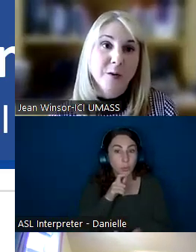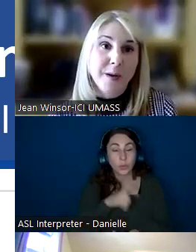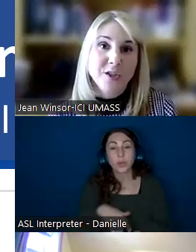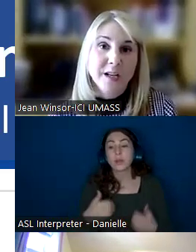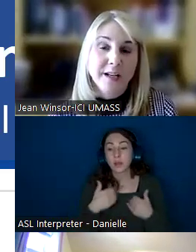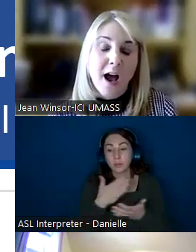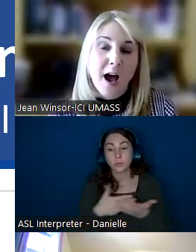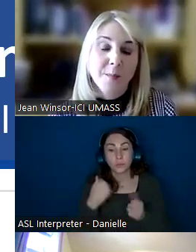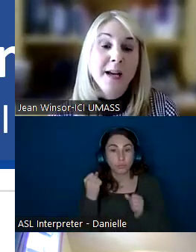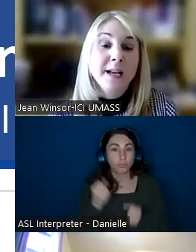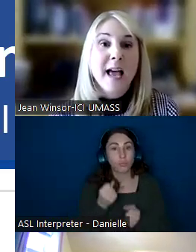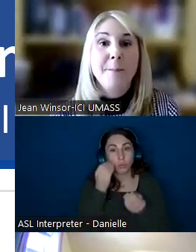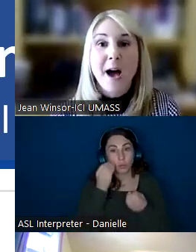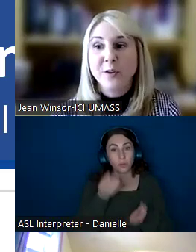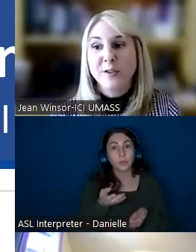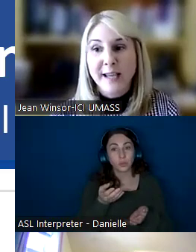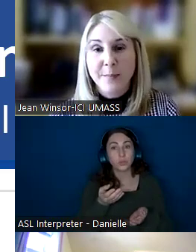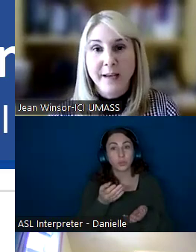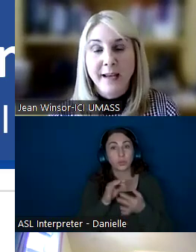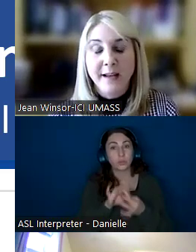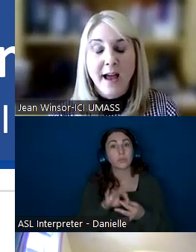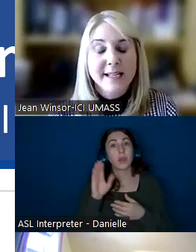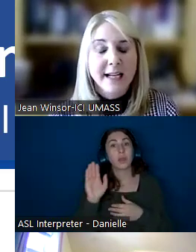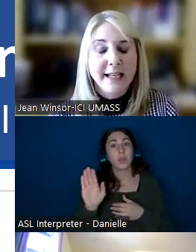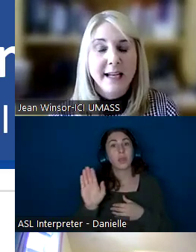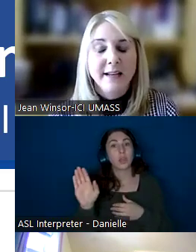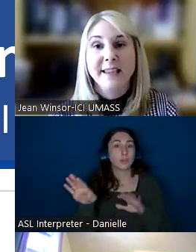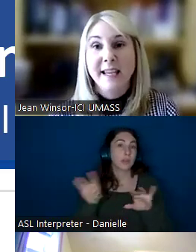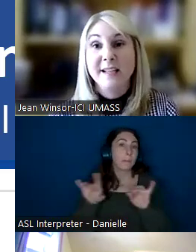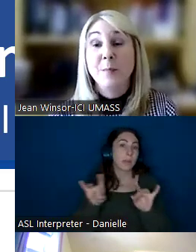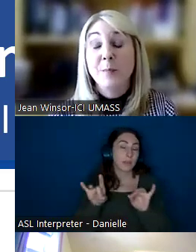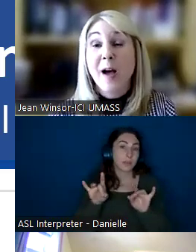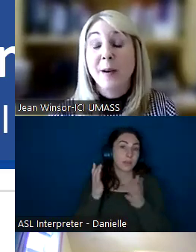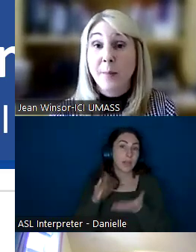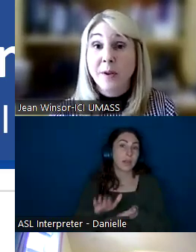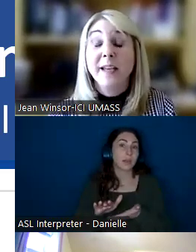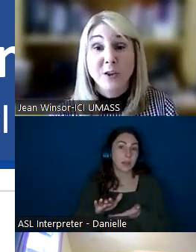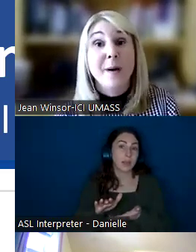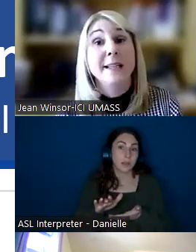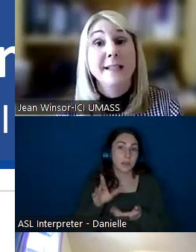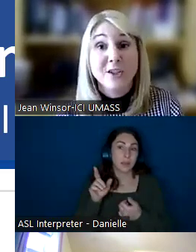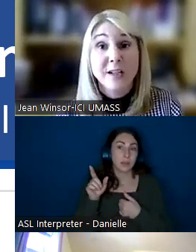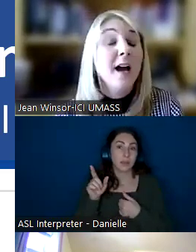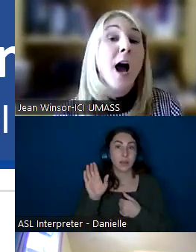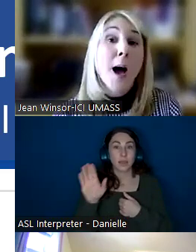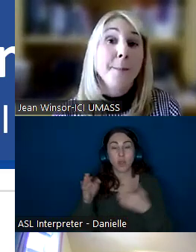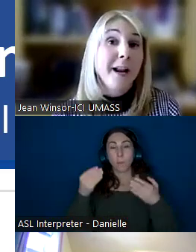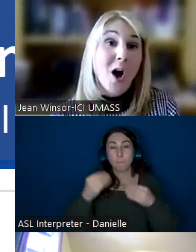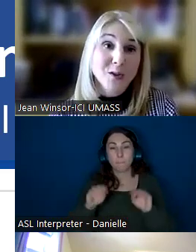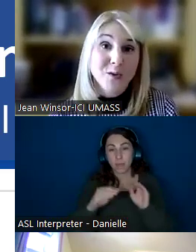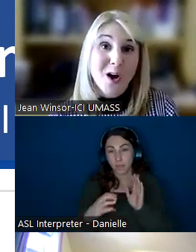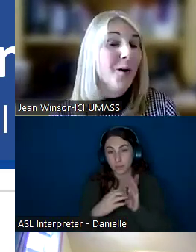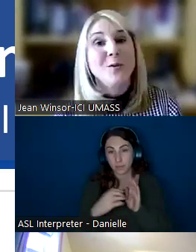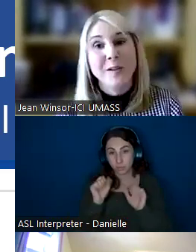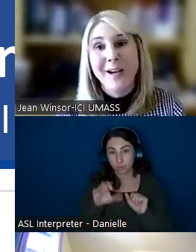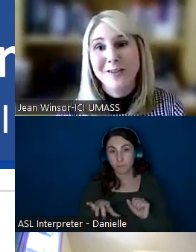strong information about their sampling technique that they provide publicly in their method section. But I